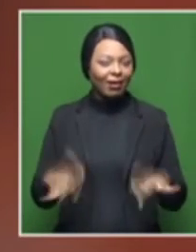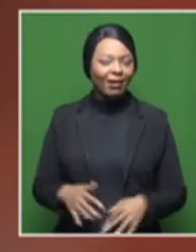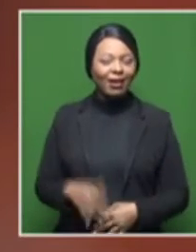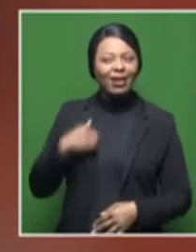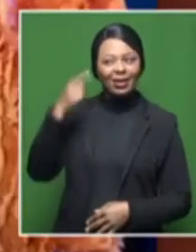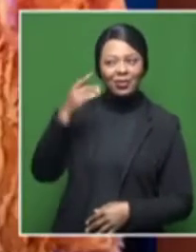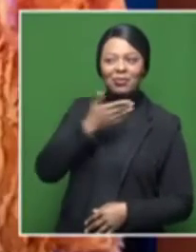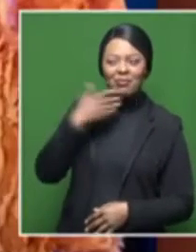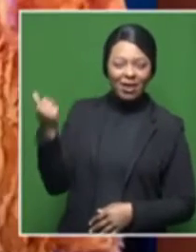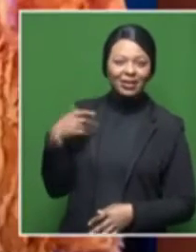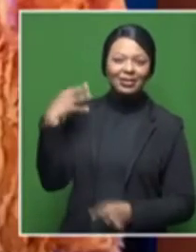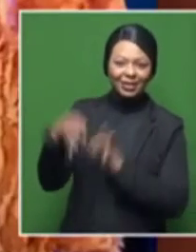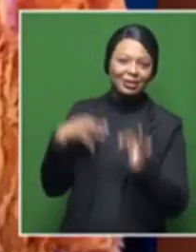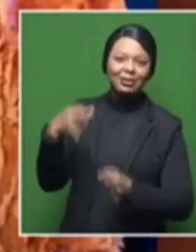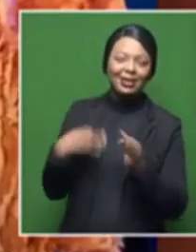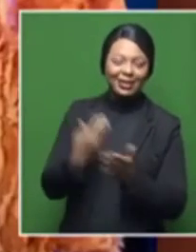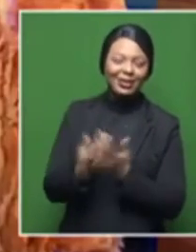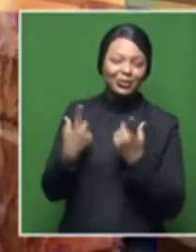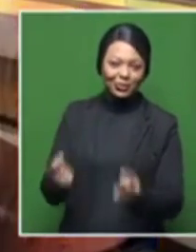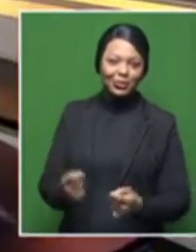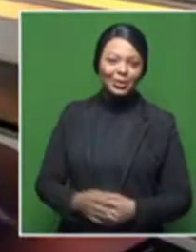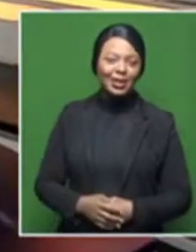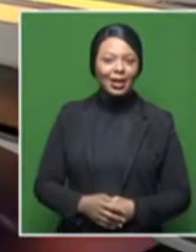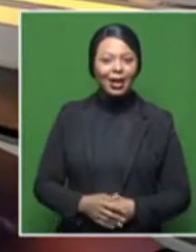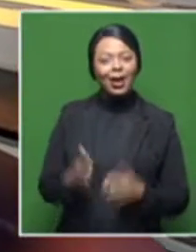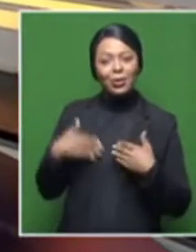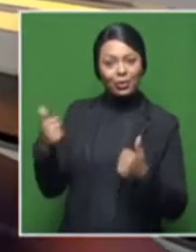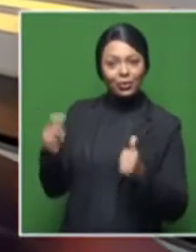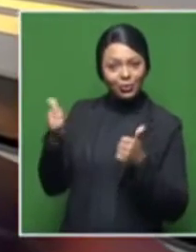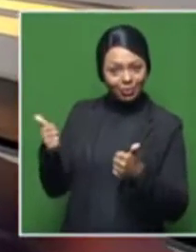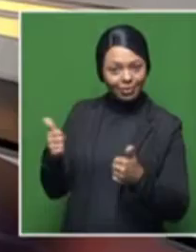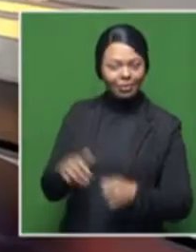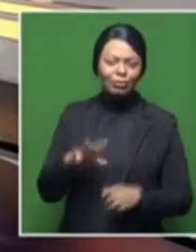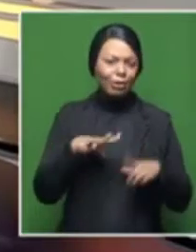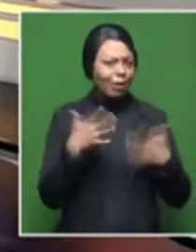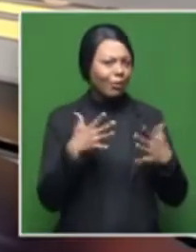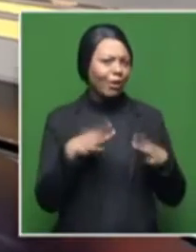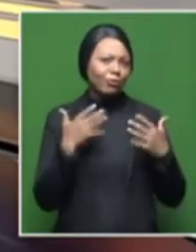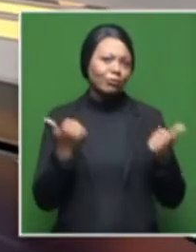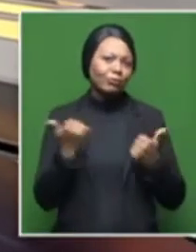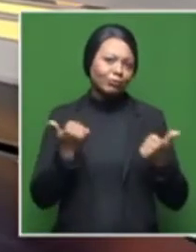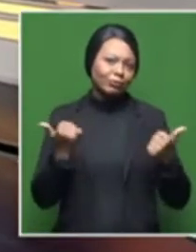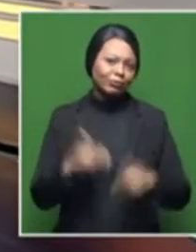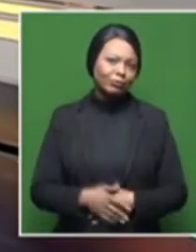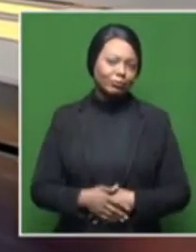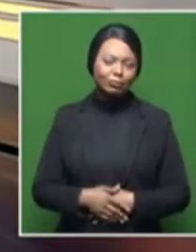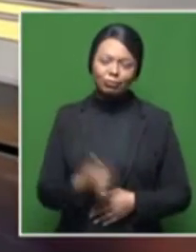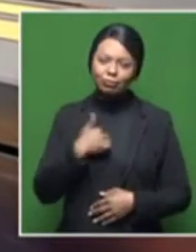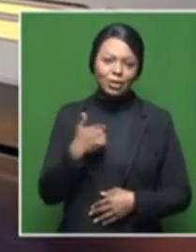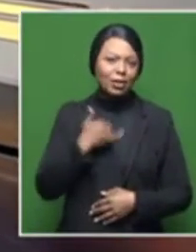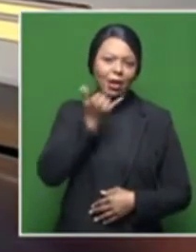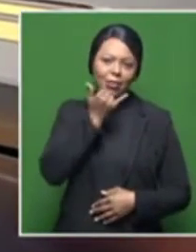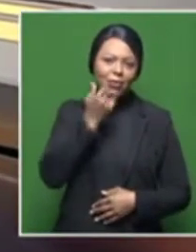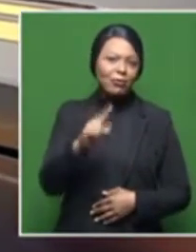give. Definitely. How's it going, man? Good to see you. Good to have you on the show. I'm alive. I'm grateful for life. Indeed. I'm grateful for what I